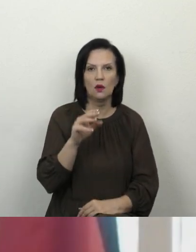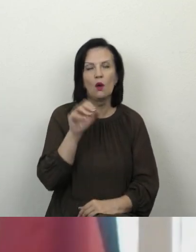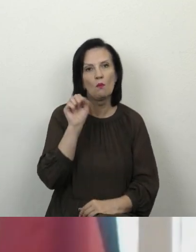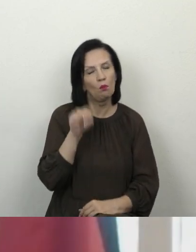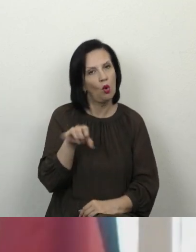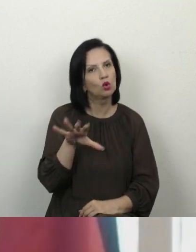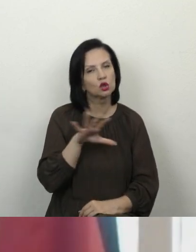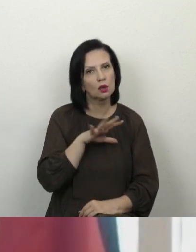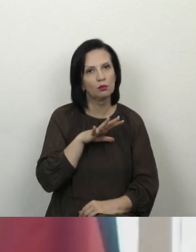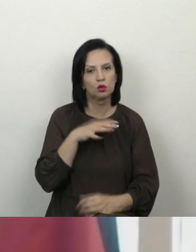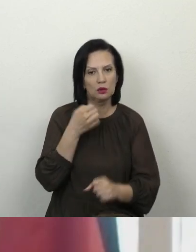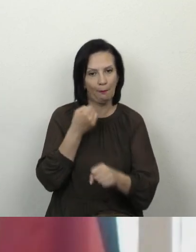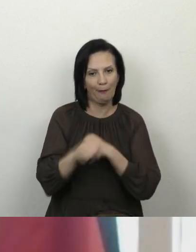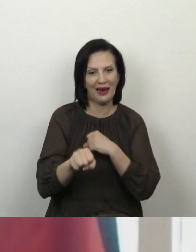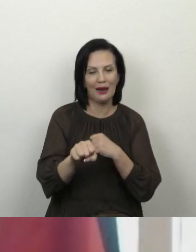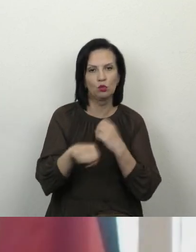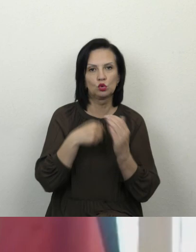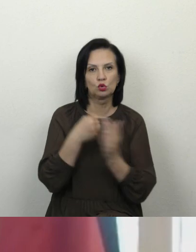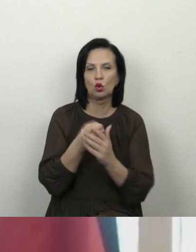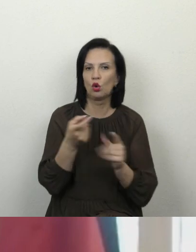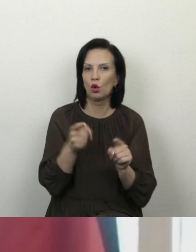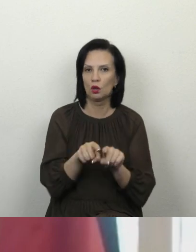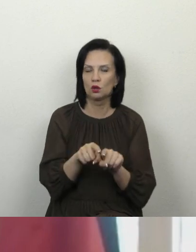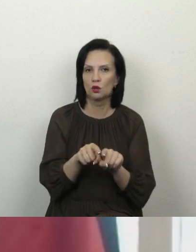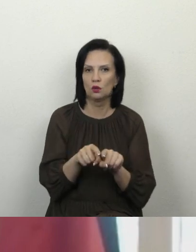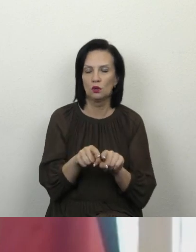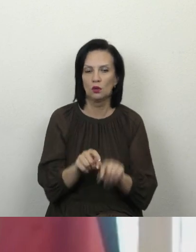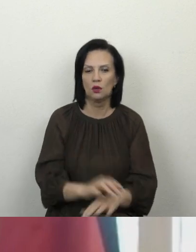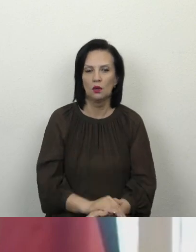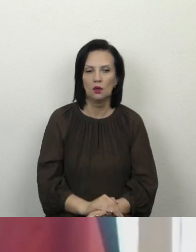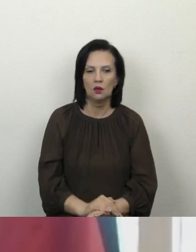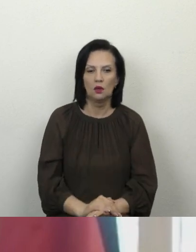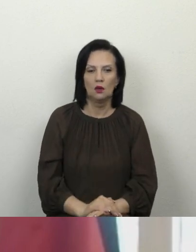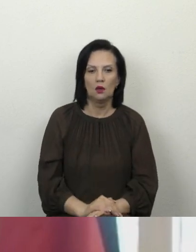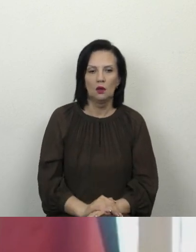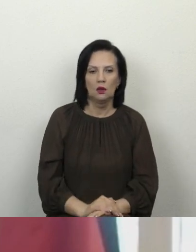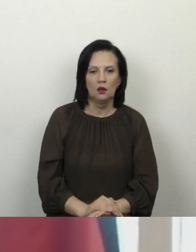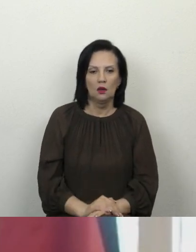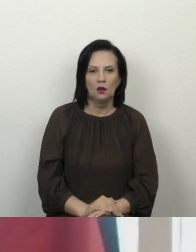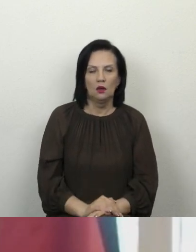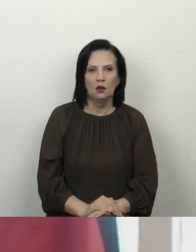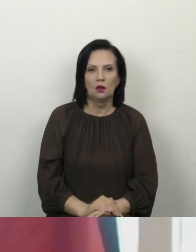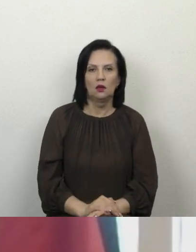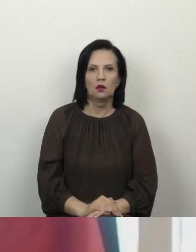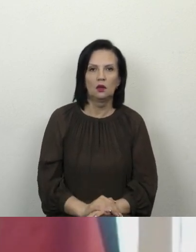more like a Soviet system than democracy.